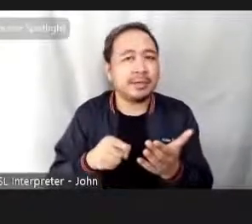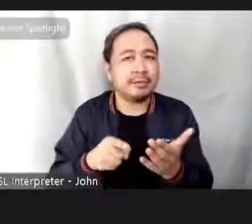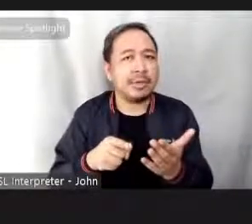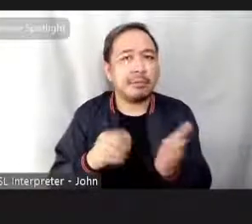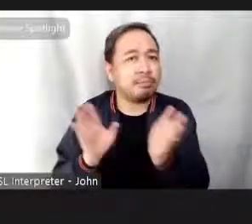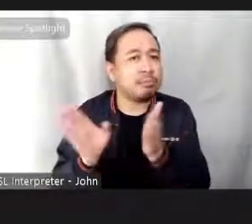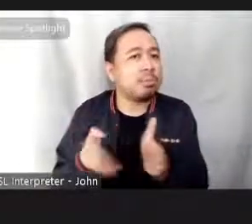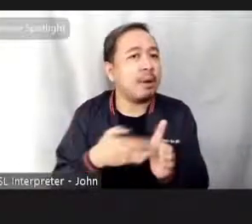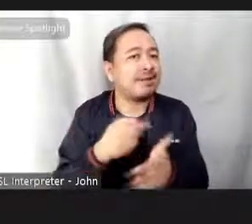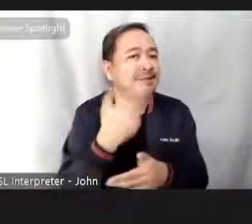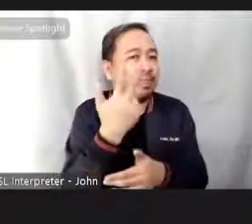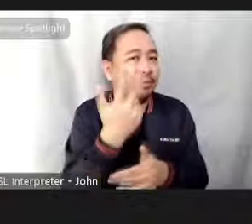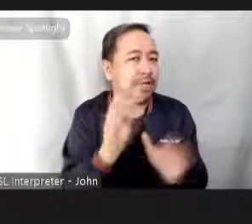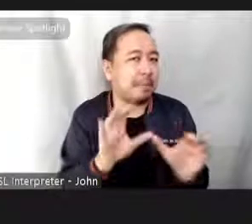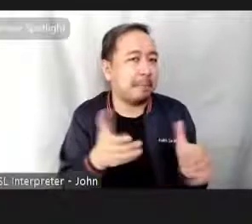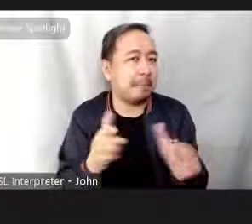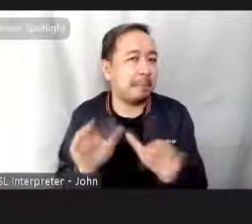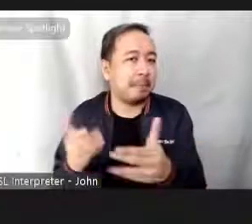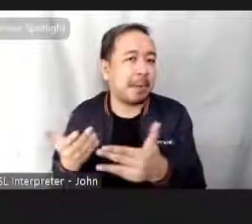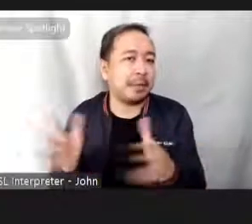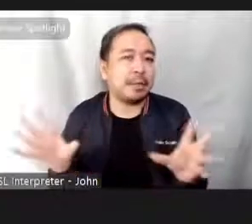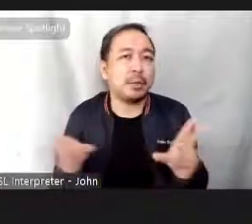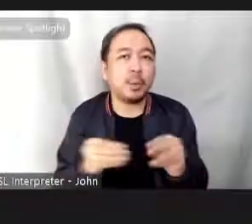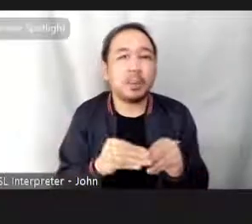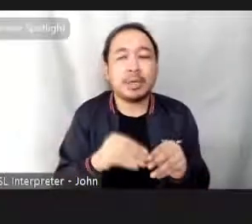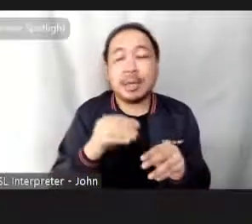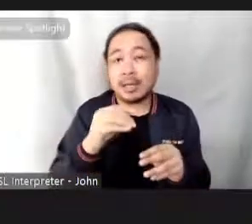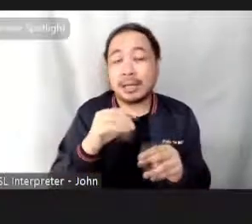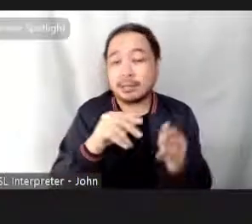batches with a total of 153 graduates.